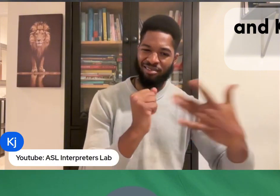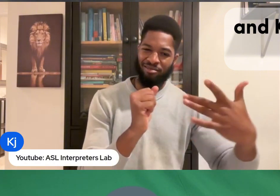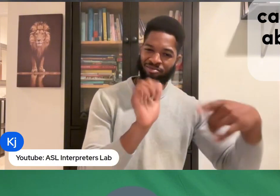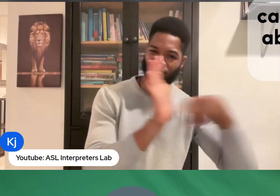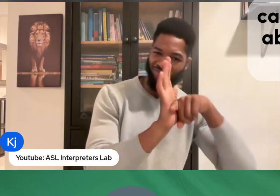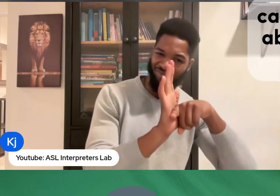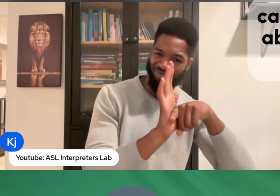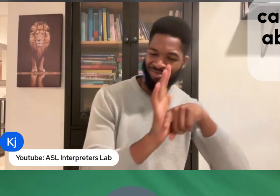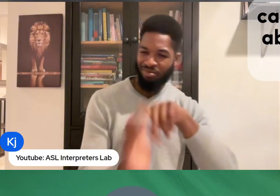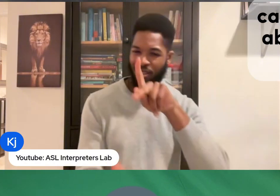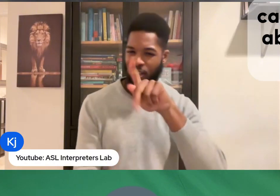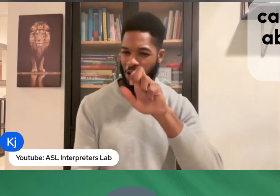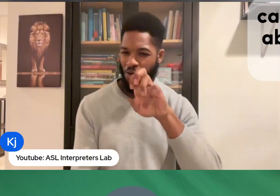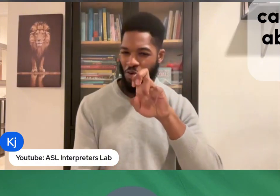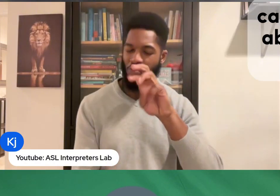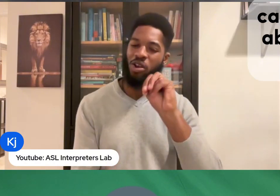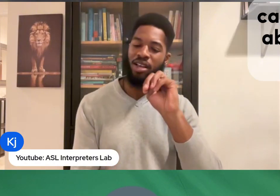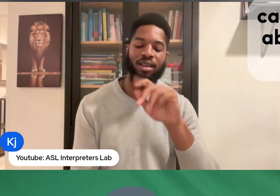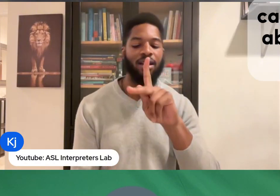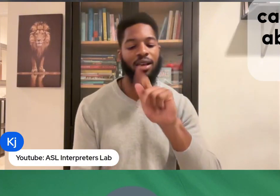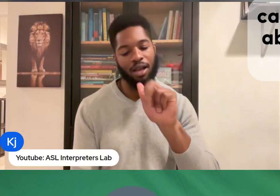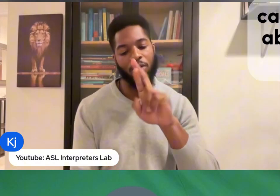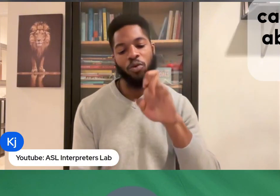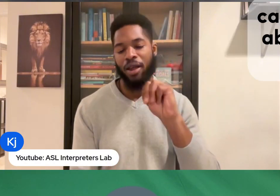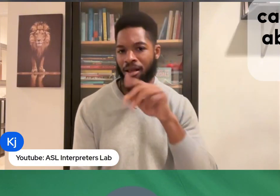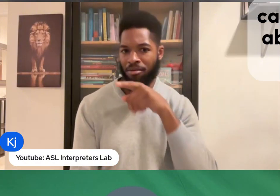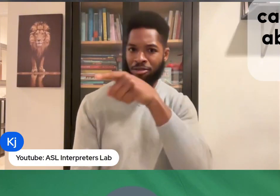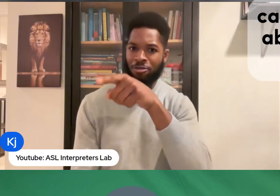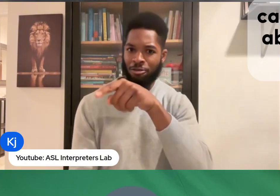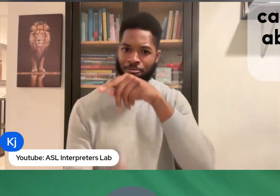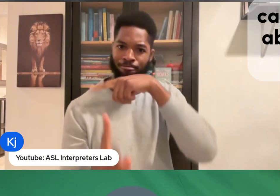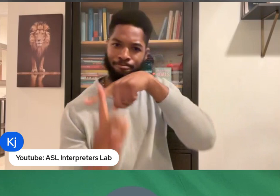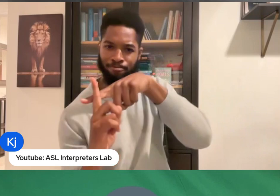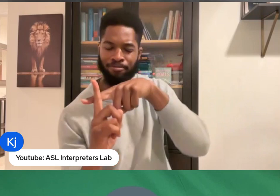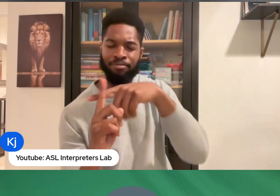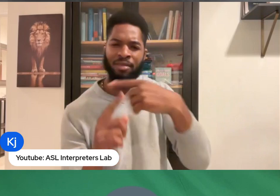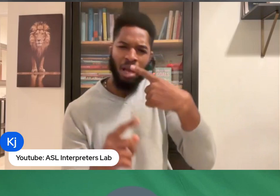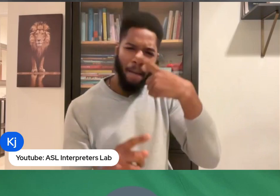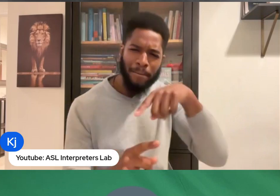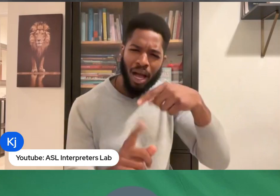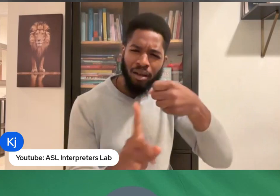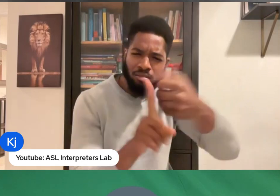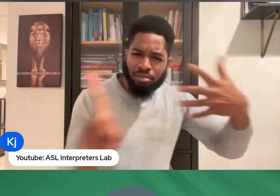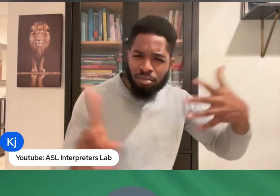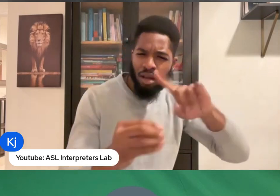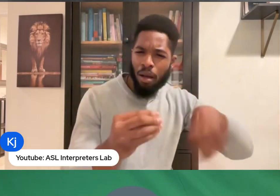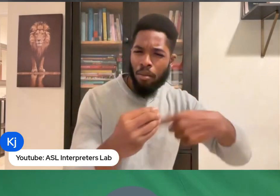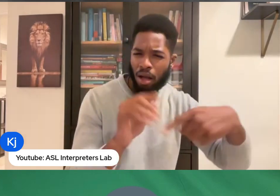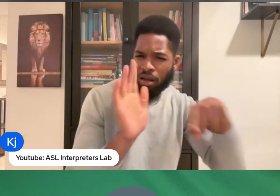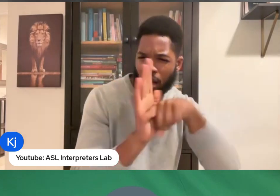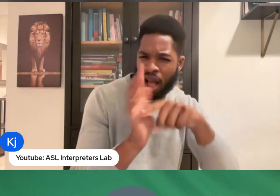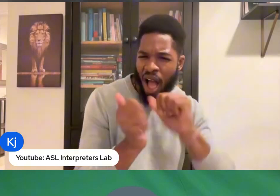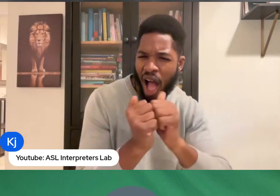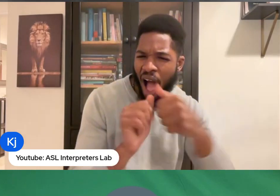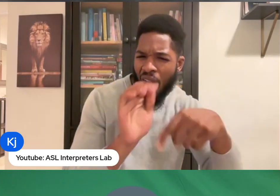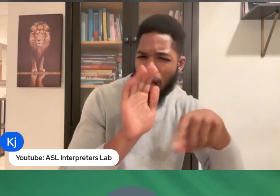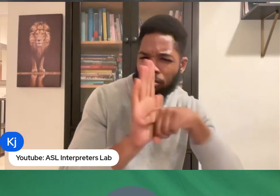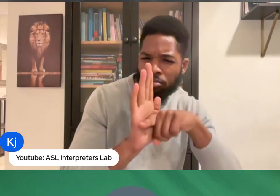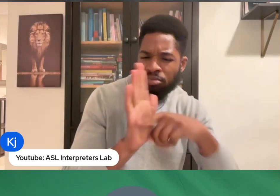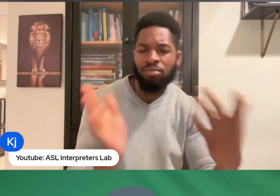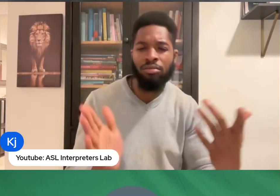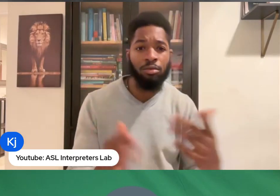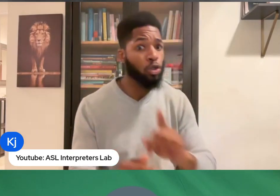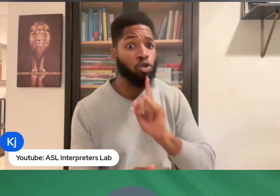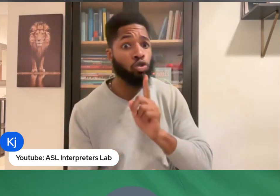millennial, can you give us an example about the peril that you're referencing? Sure. Most immediately,